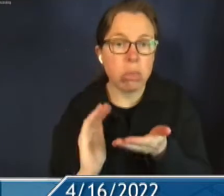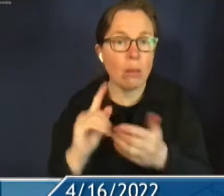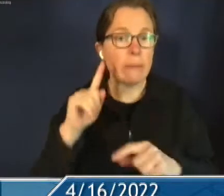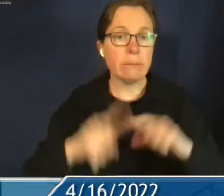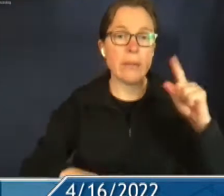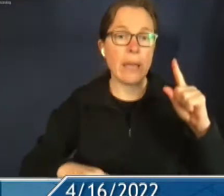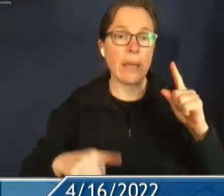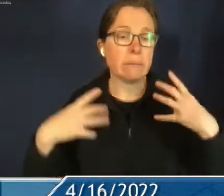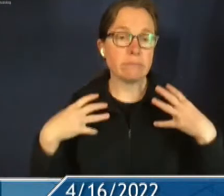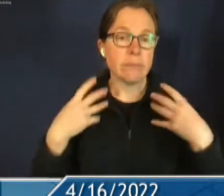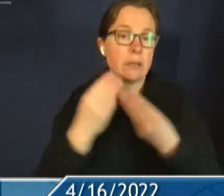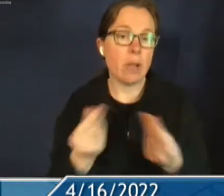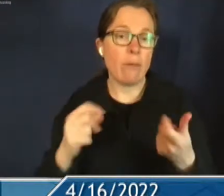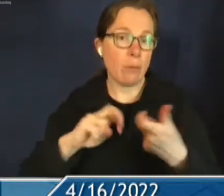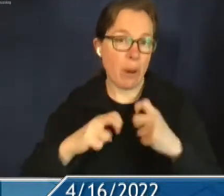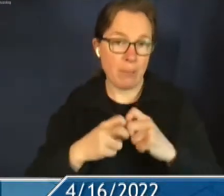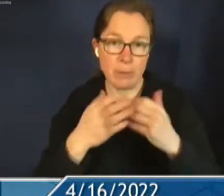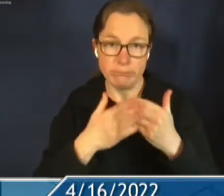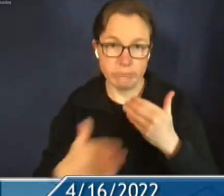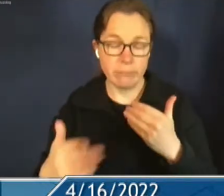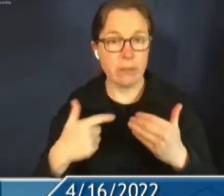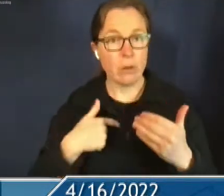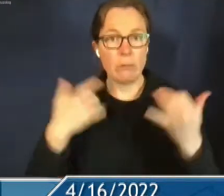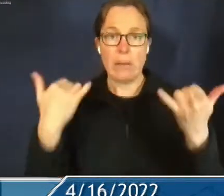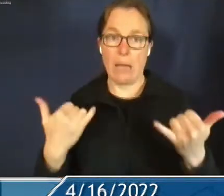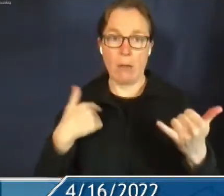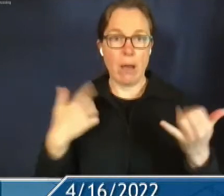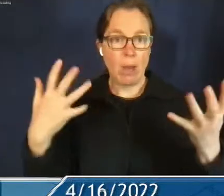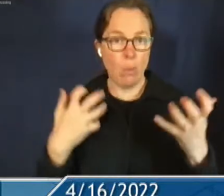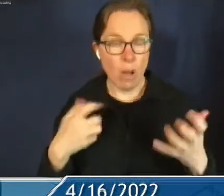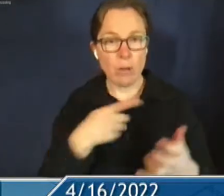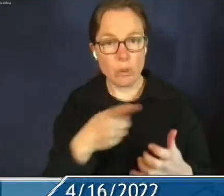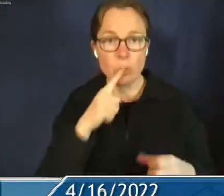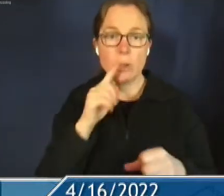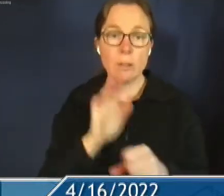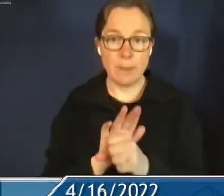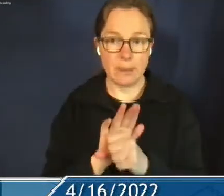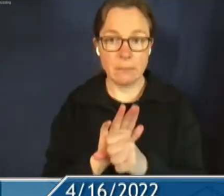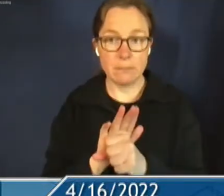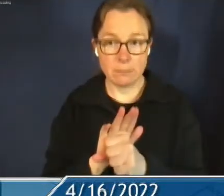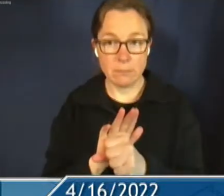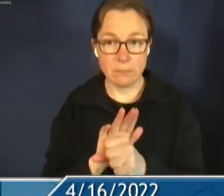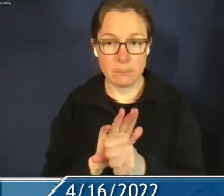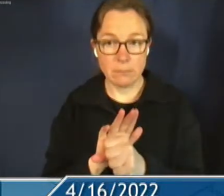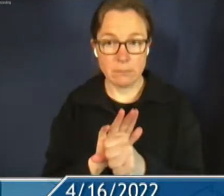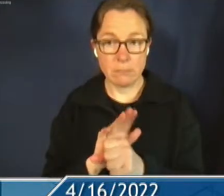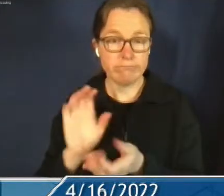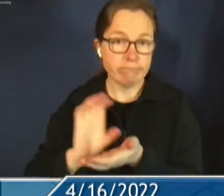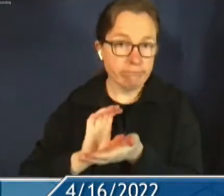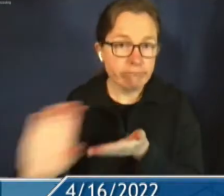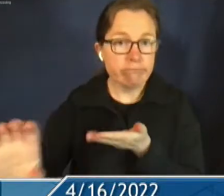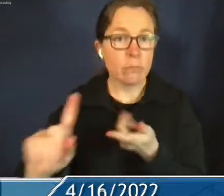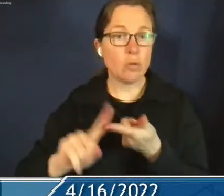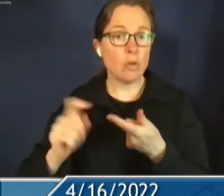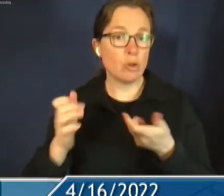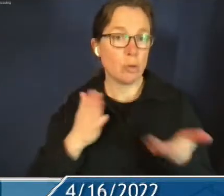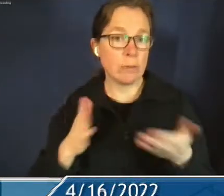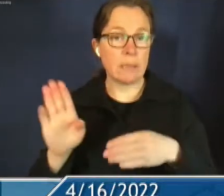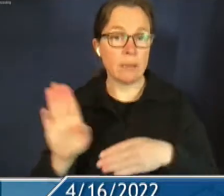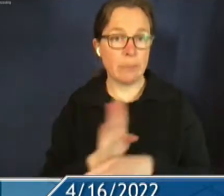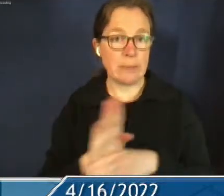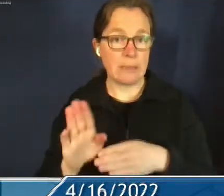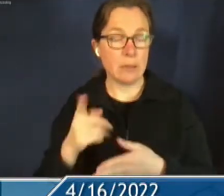and to move us forward. So I'm calling for an investment in the services and businesses needs